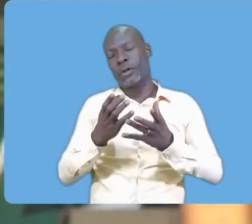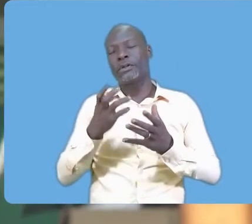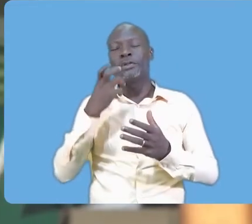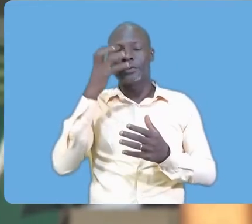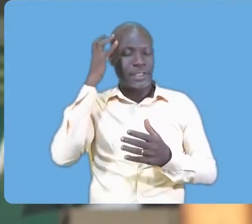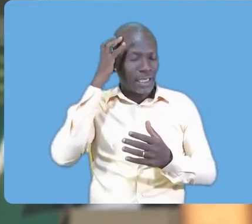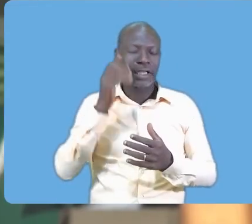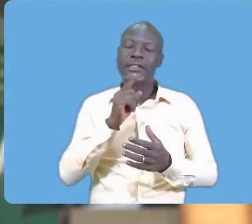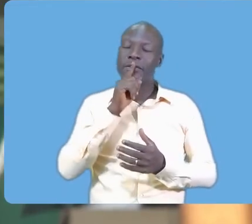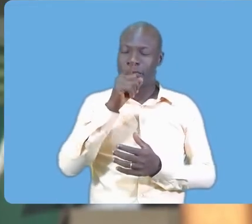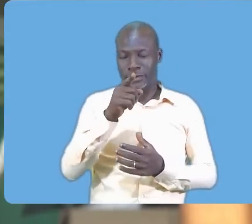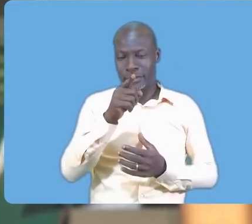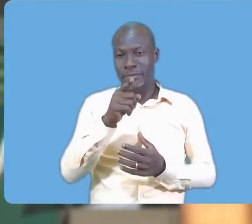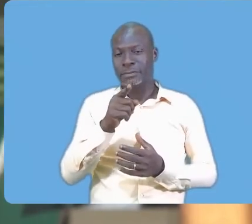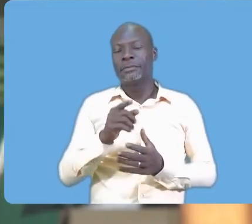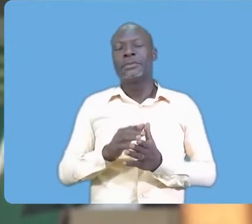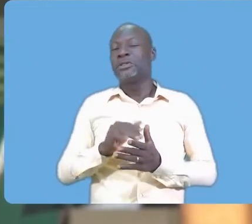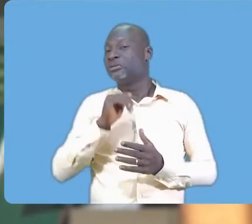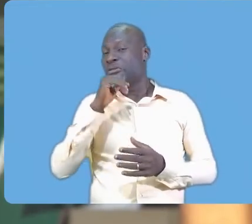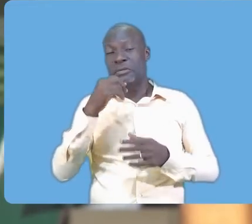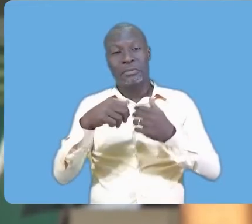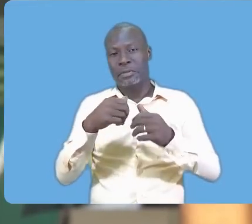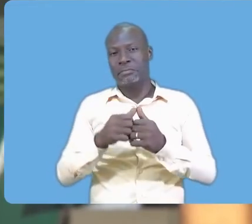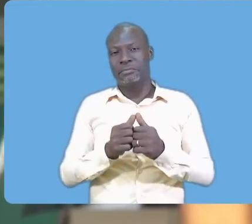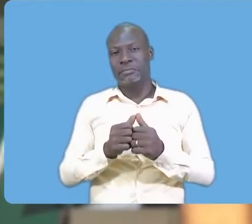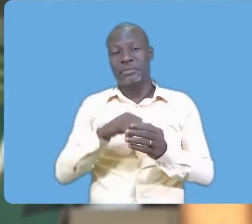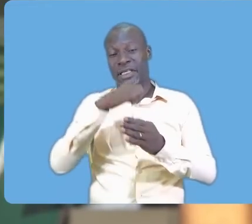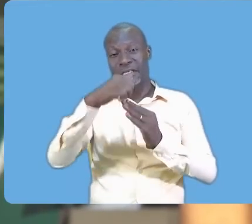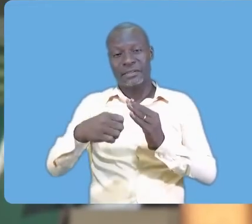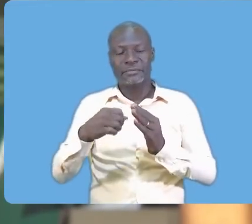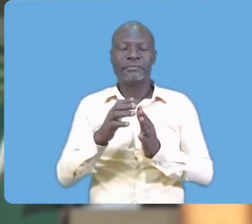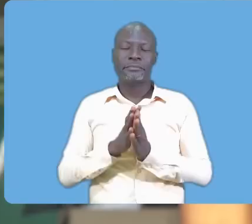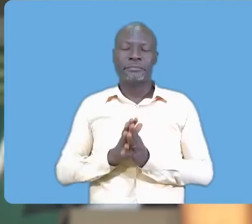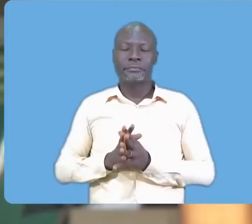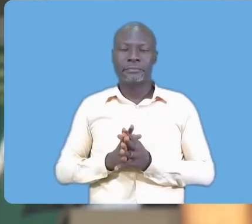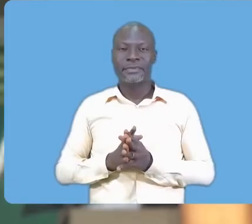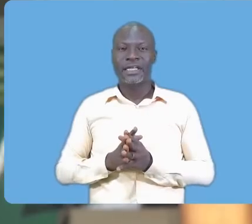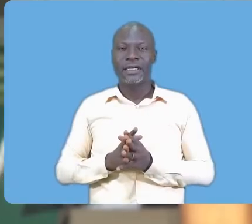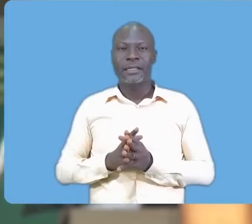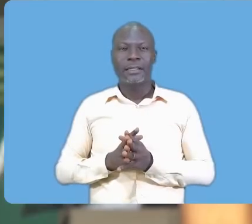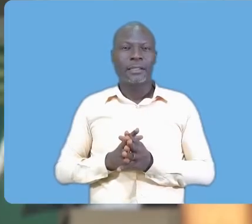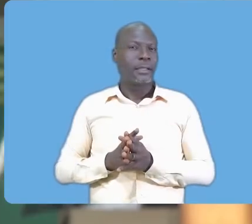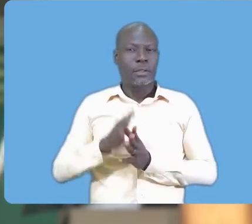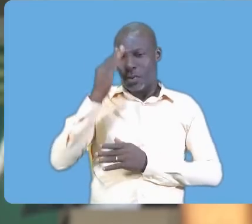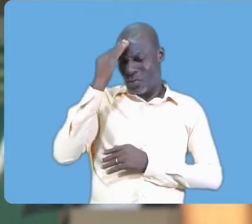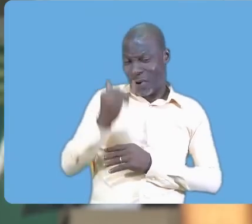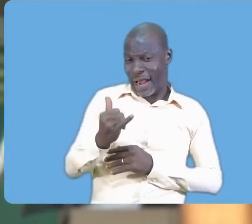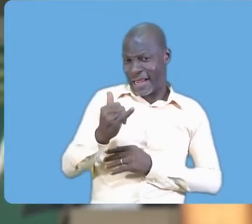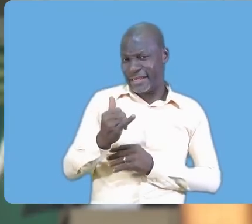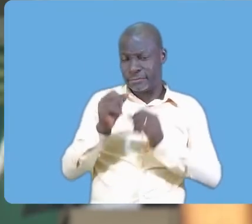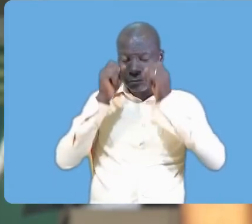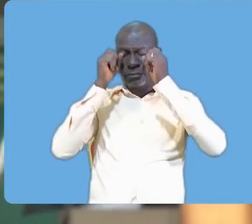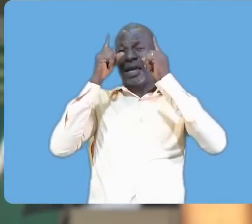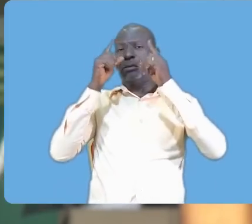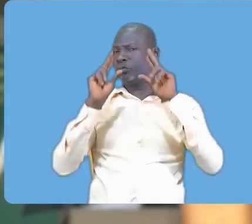yempa no kure na enya nwanwa o ma me fa mra wie yenka we nchiro anya nwanwa di enti anya nwanwa no se